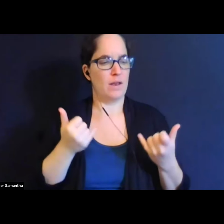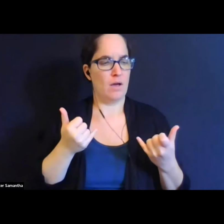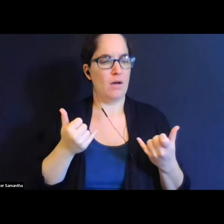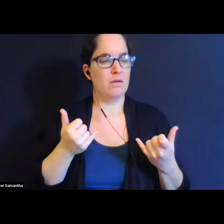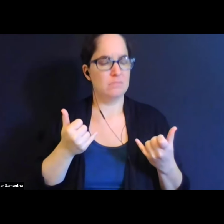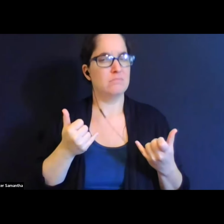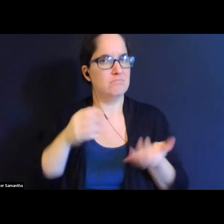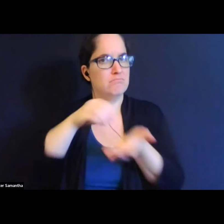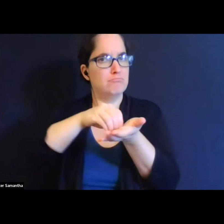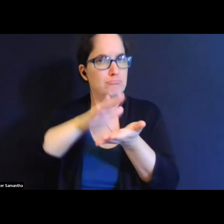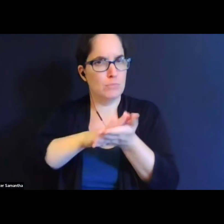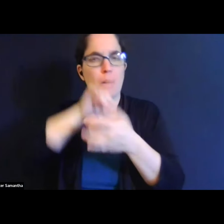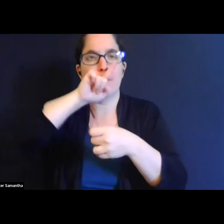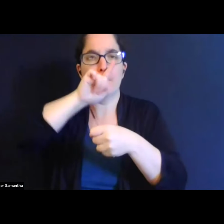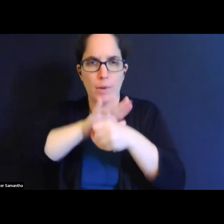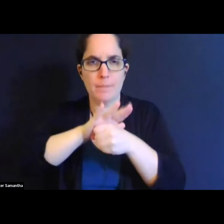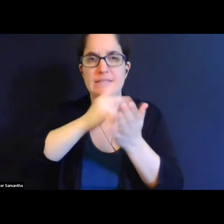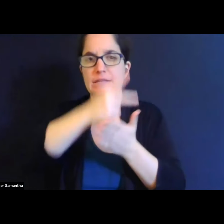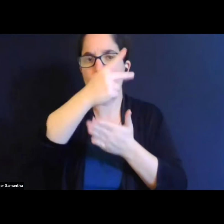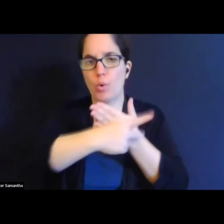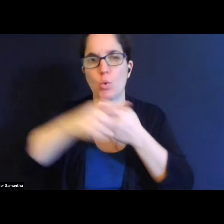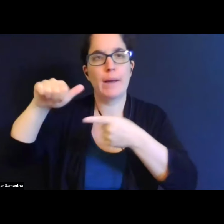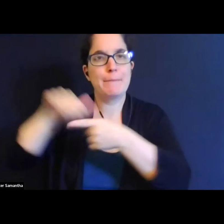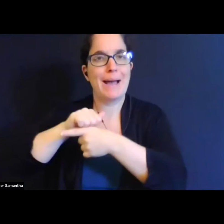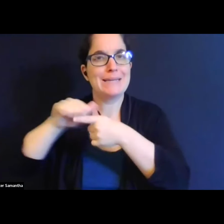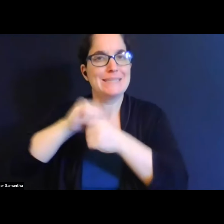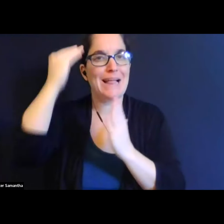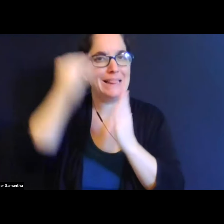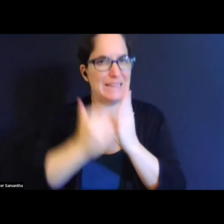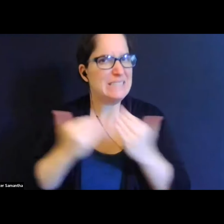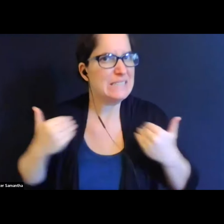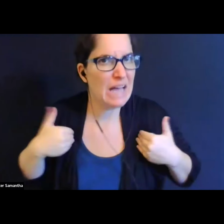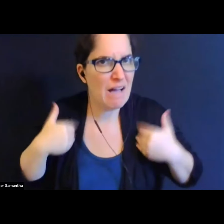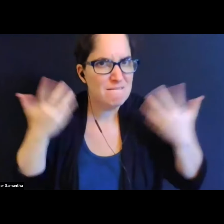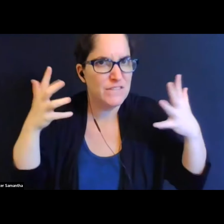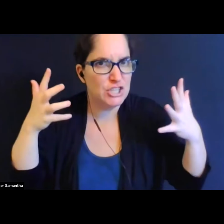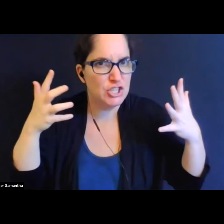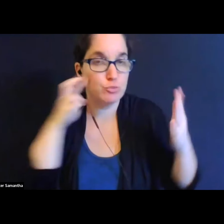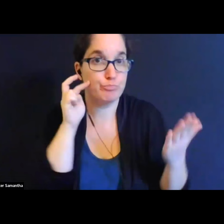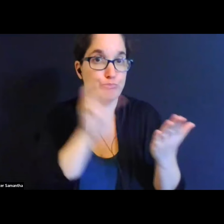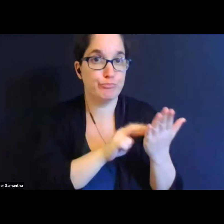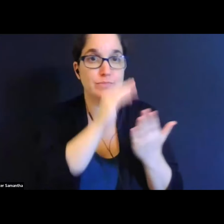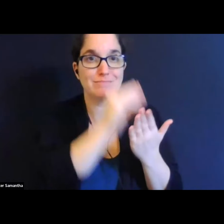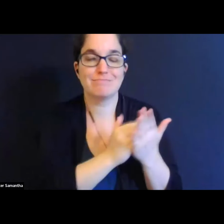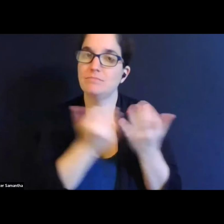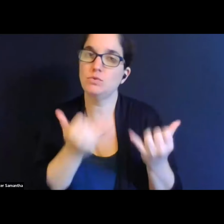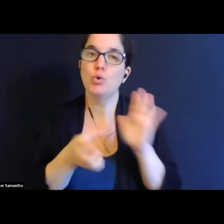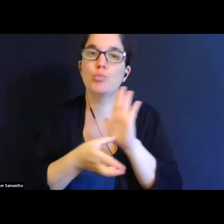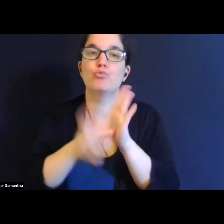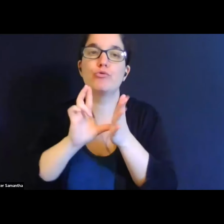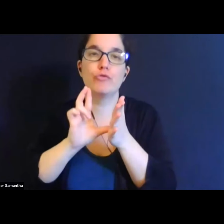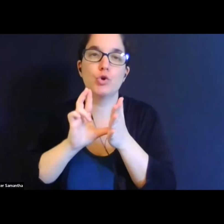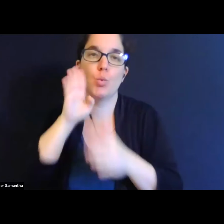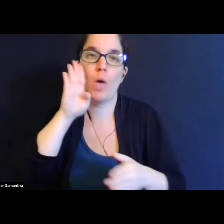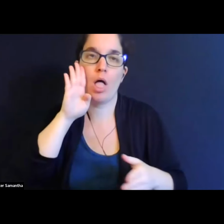promising programs and practice list. That whole list is in review,